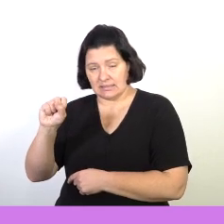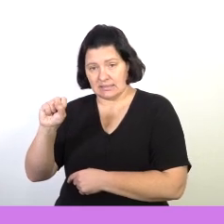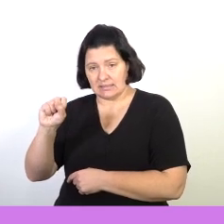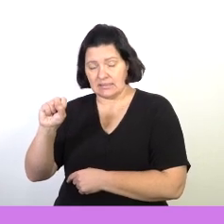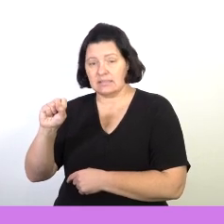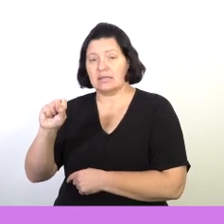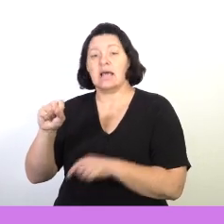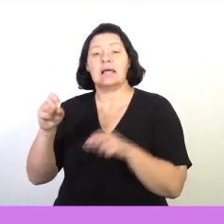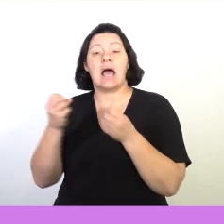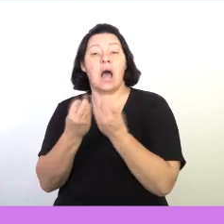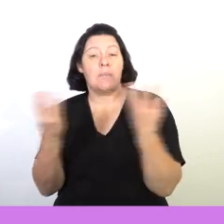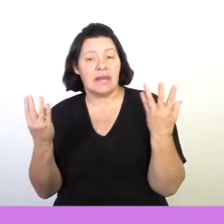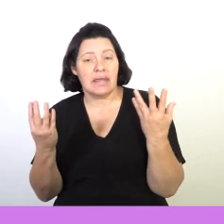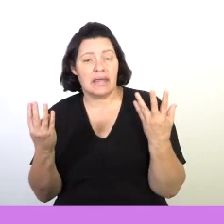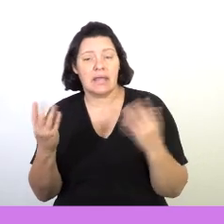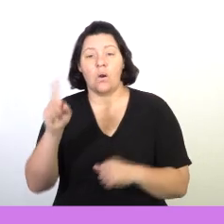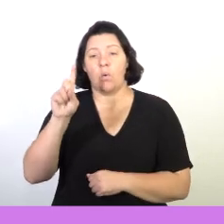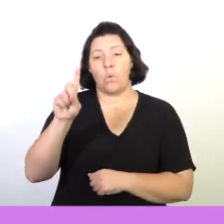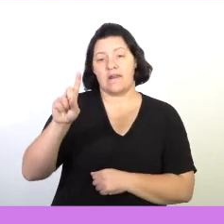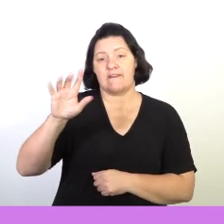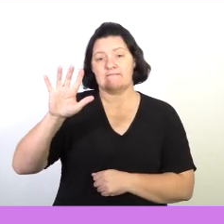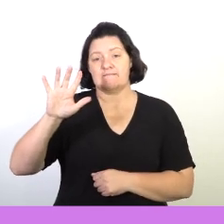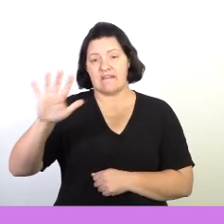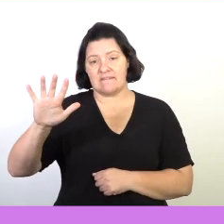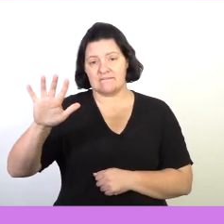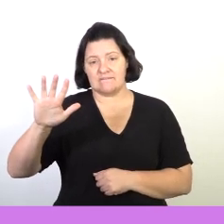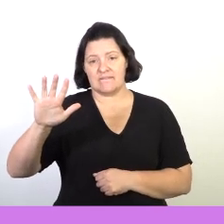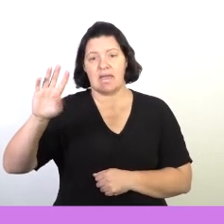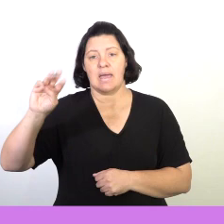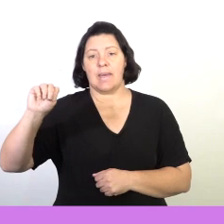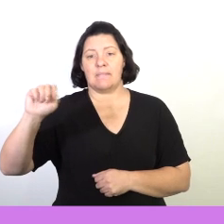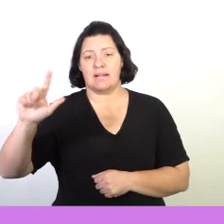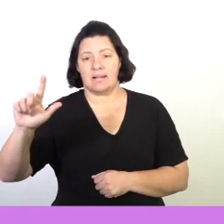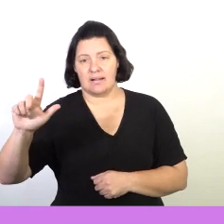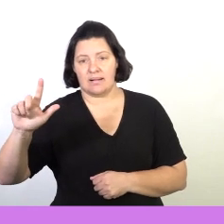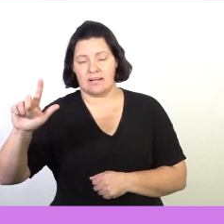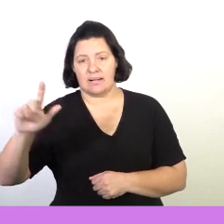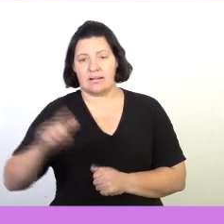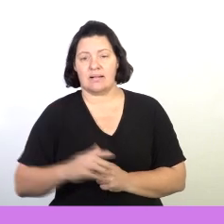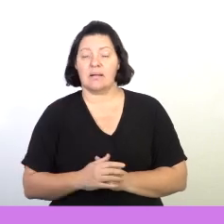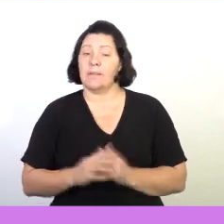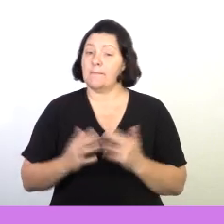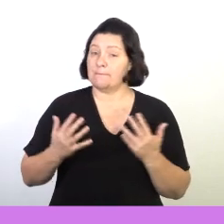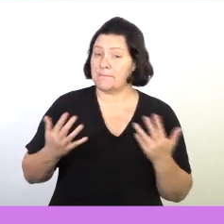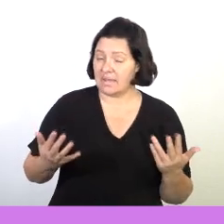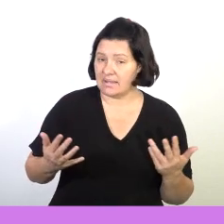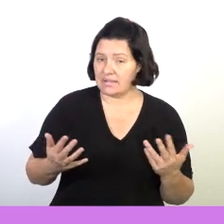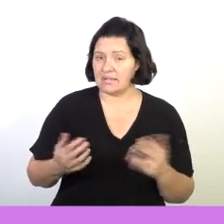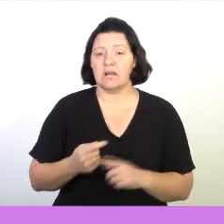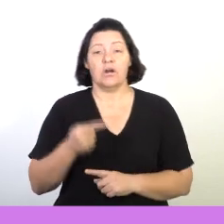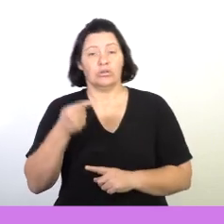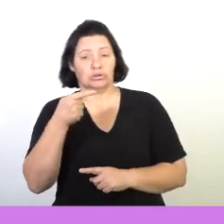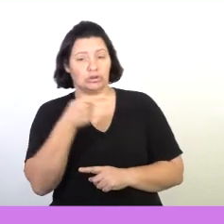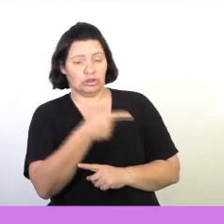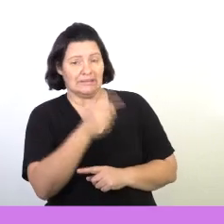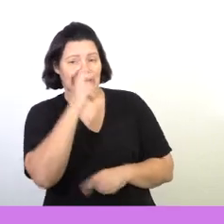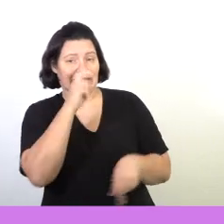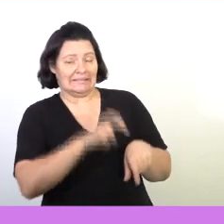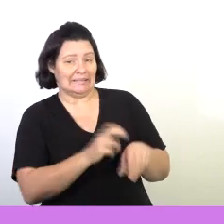TBS for tablespoon is equals to 15 milliliter.